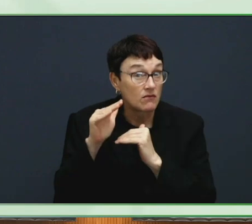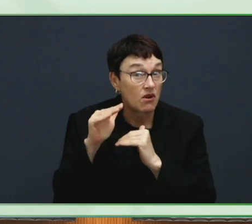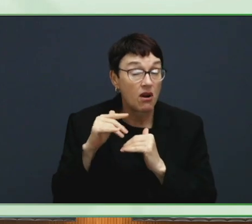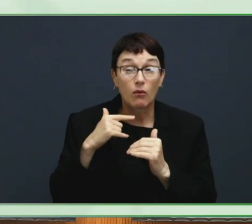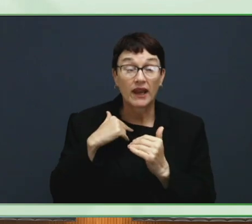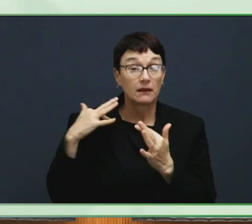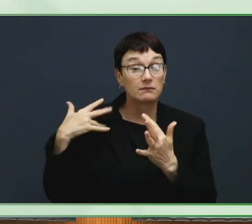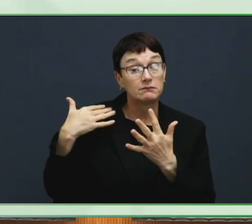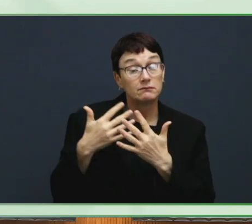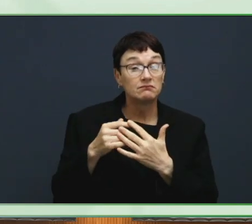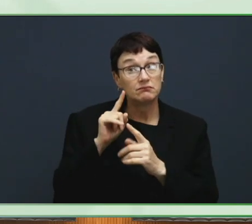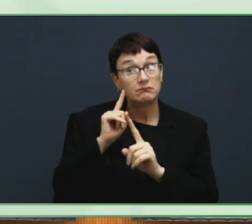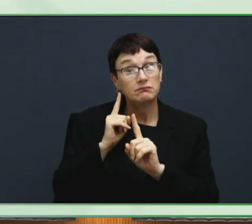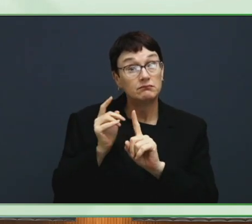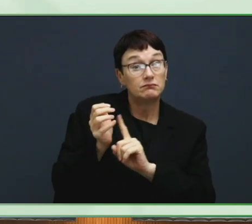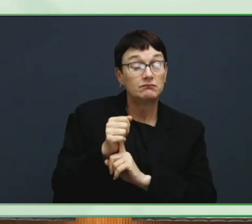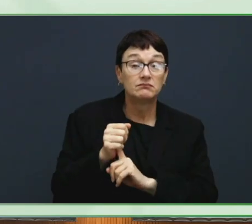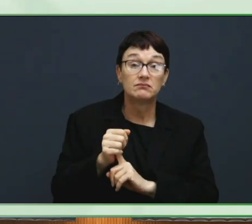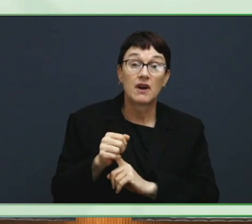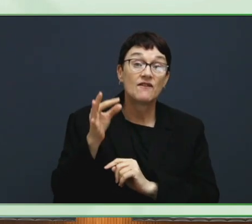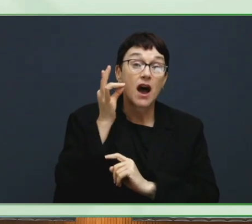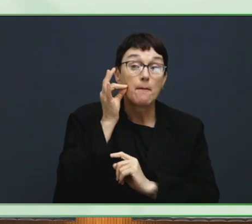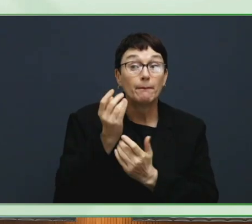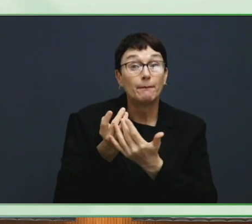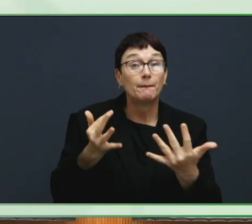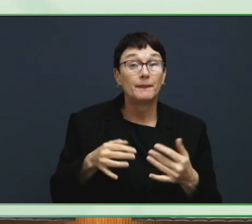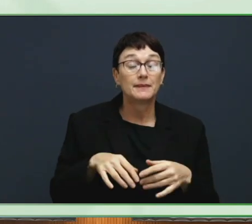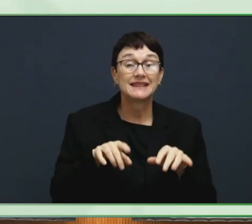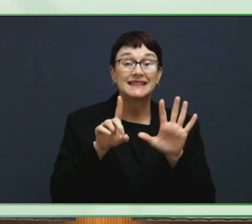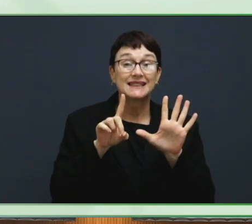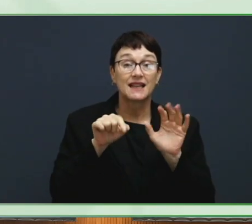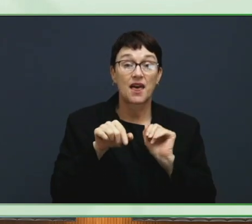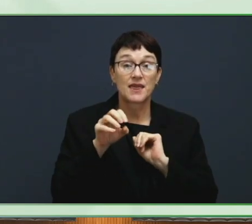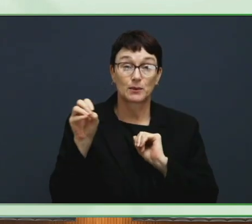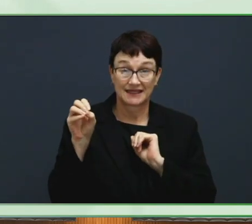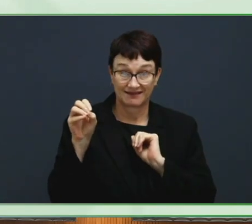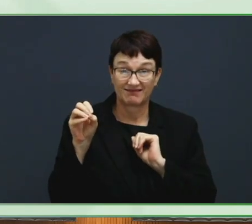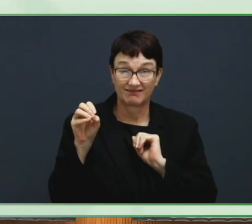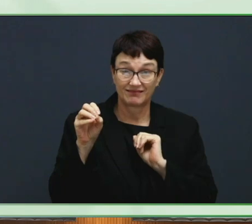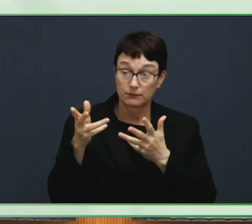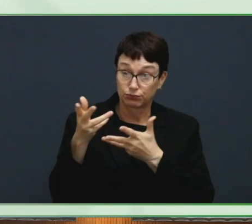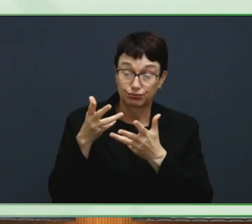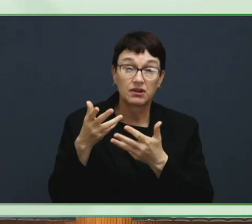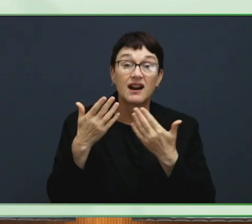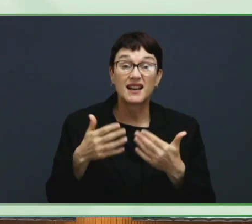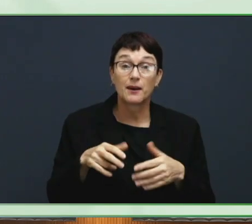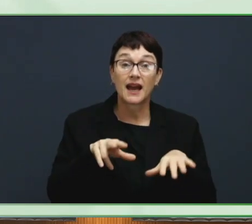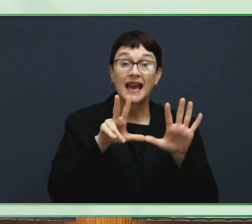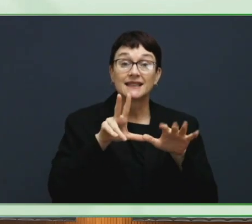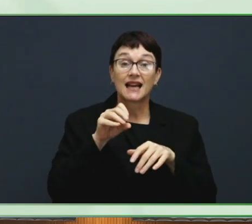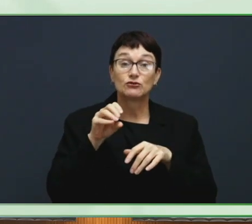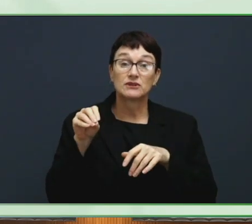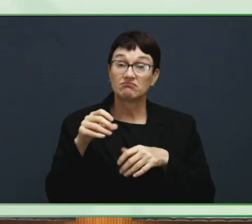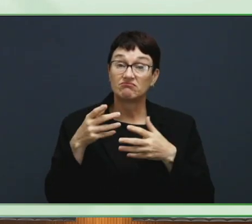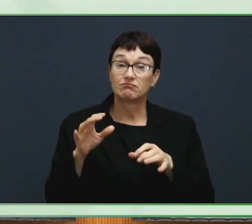And out of 6,000 women, 800 are employed. On the